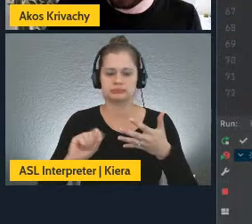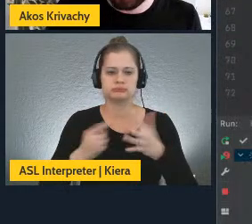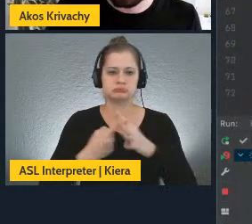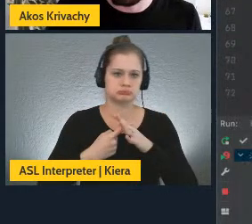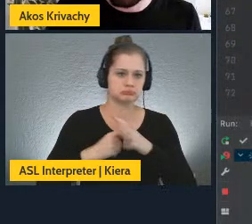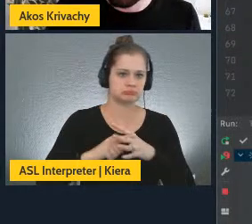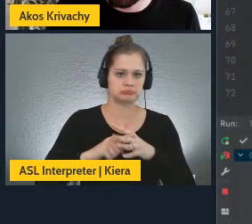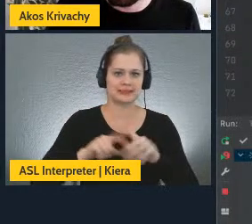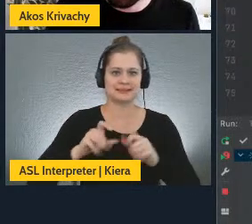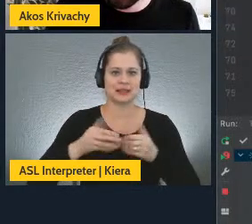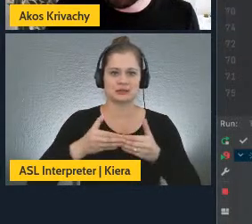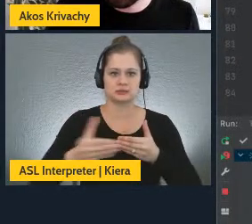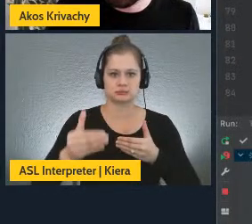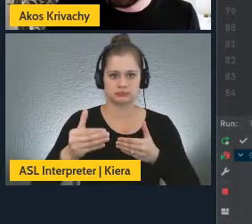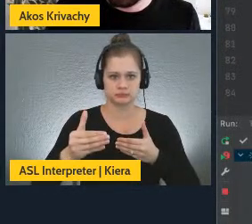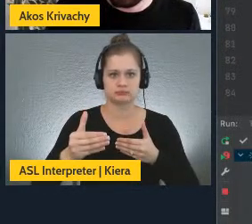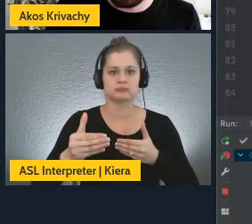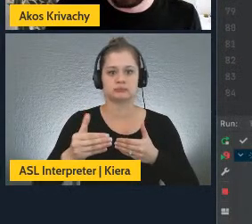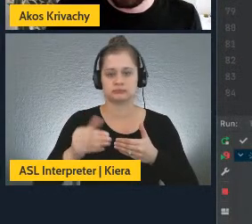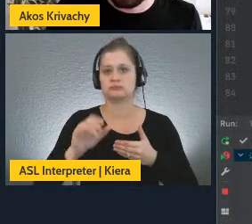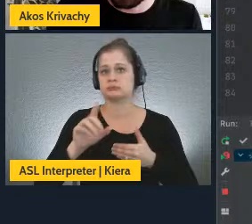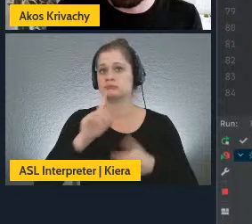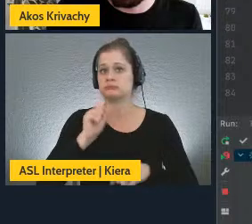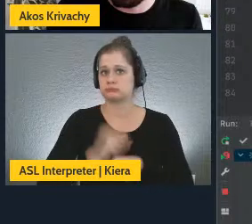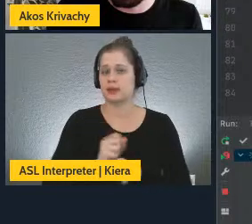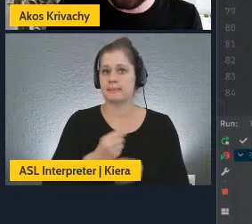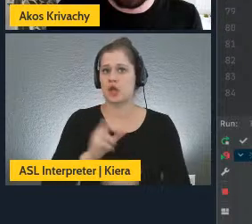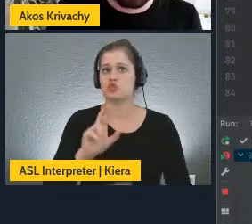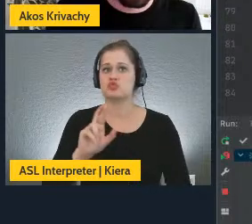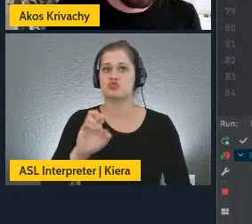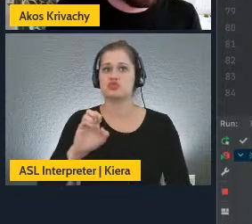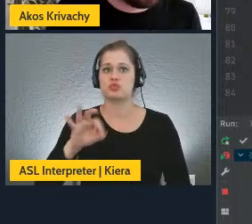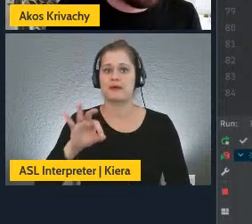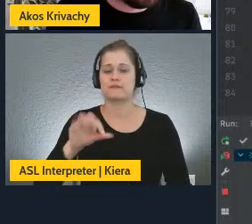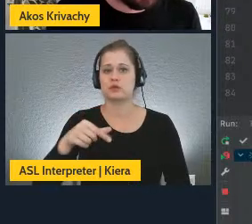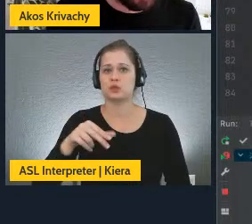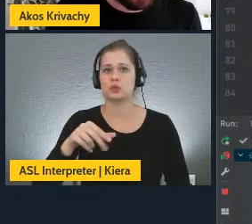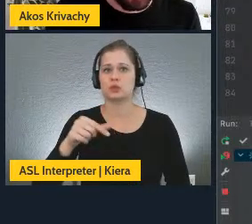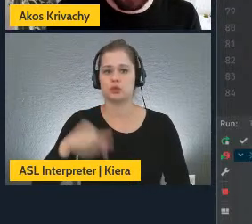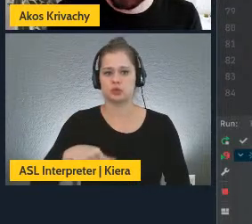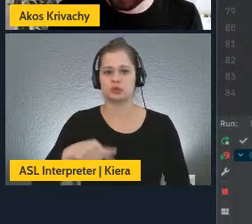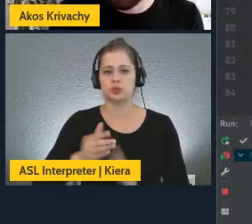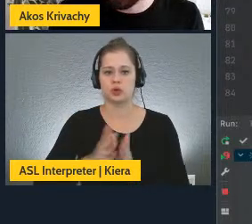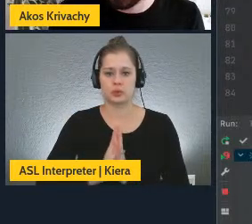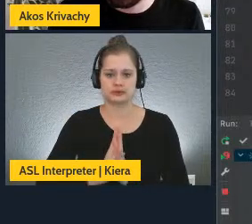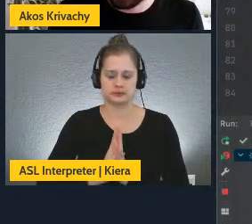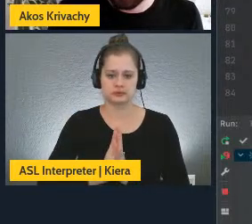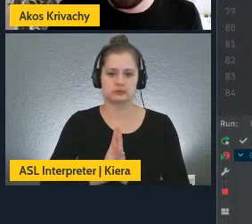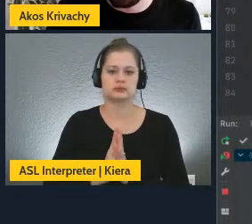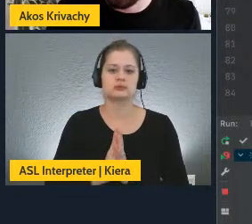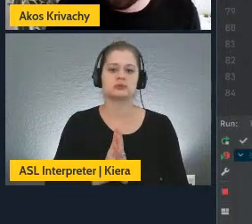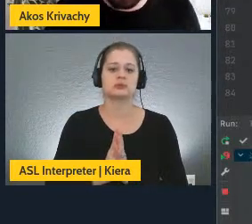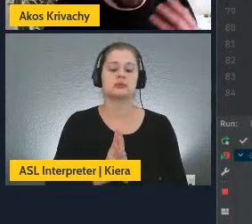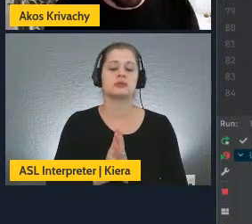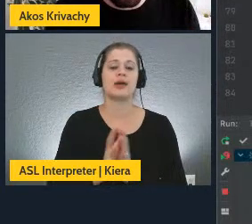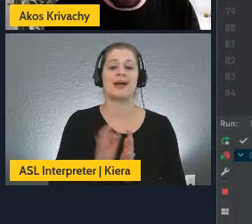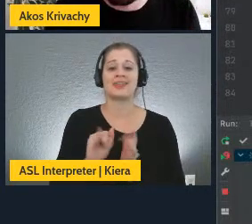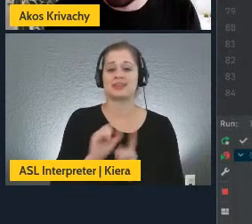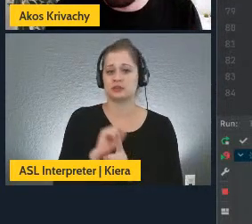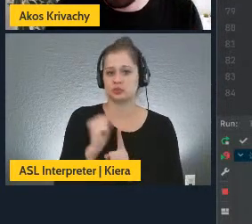reiterate, this makes an actual GraphQL request. It then does actually, in this test scenario, we then query